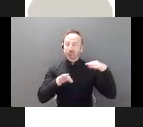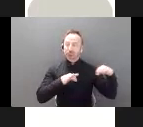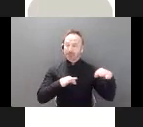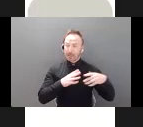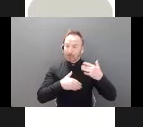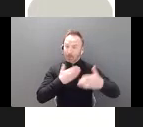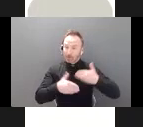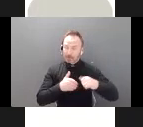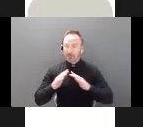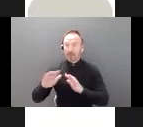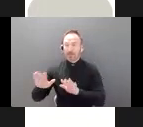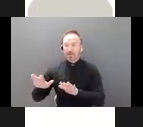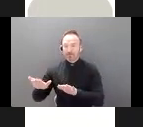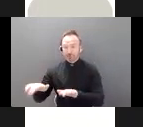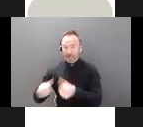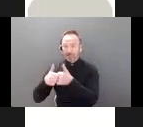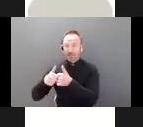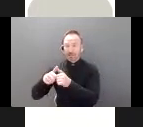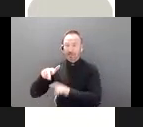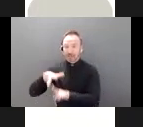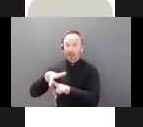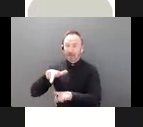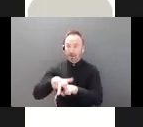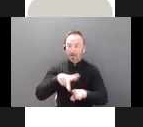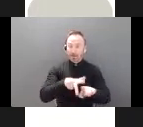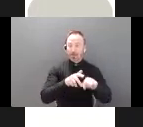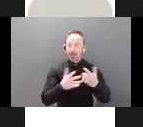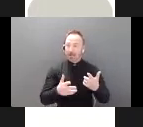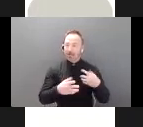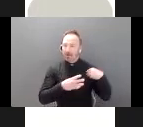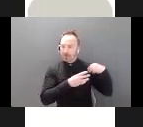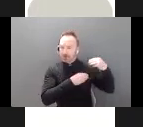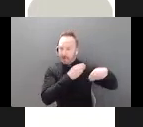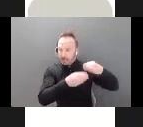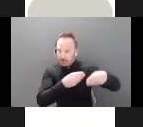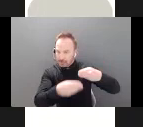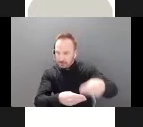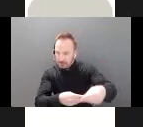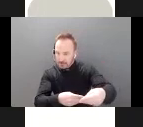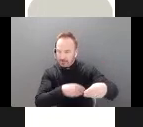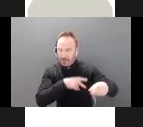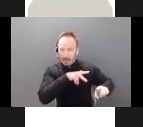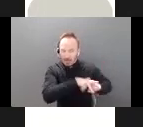challenges arise across generations. So we have,